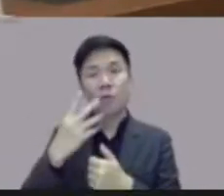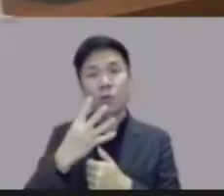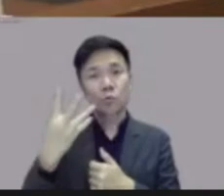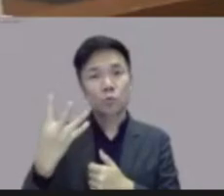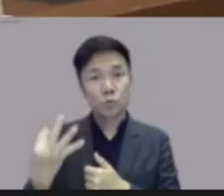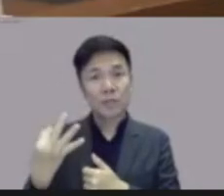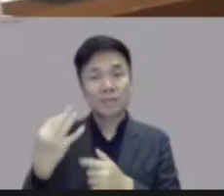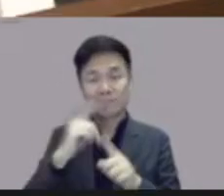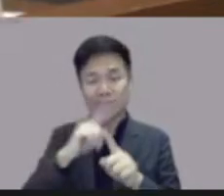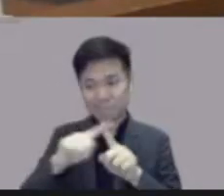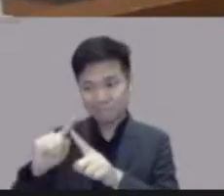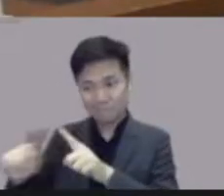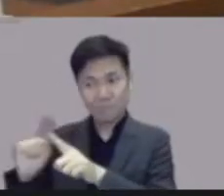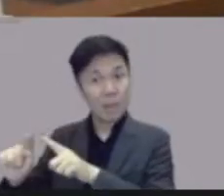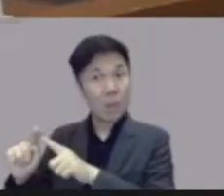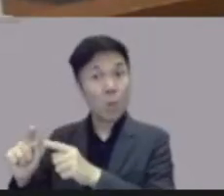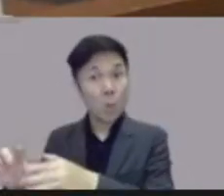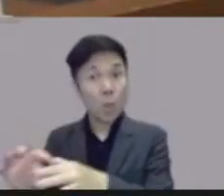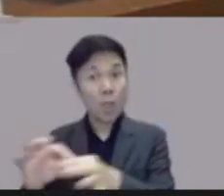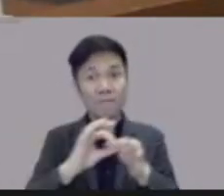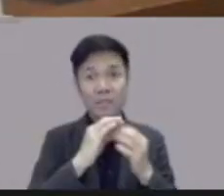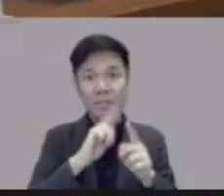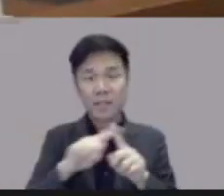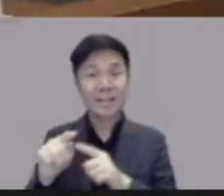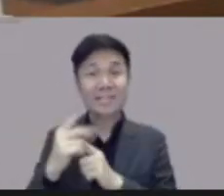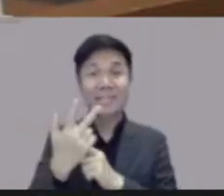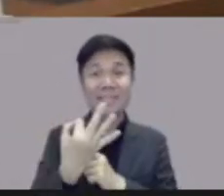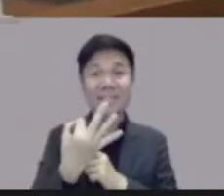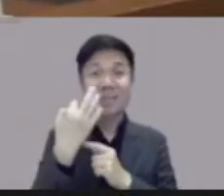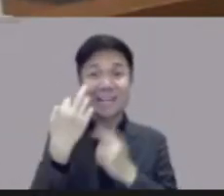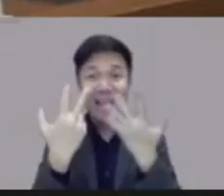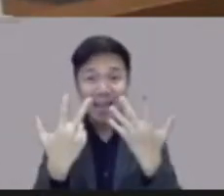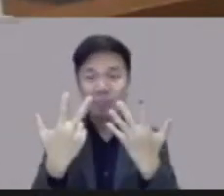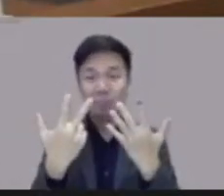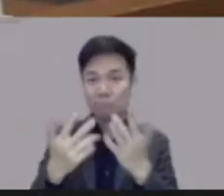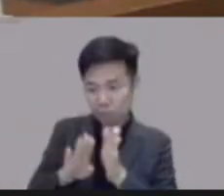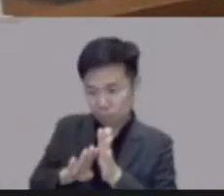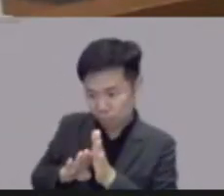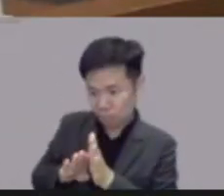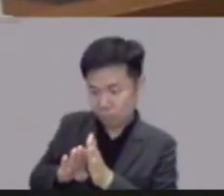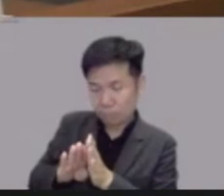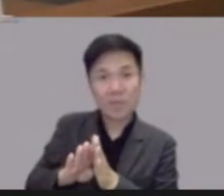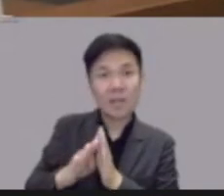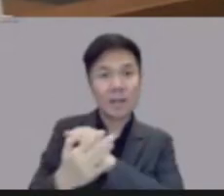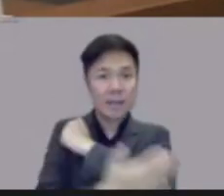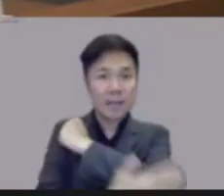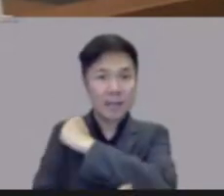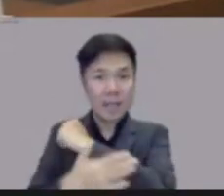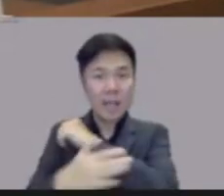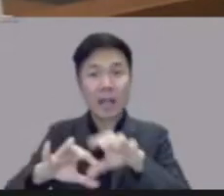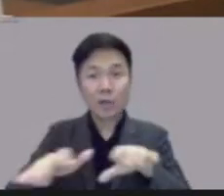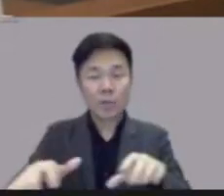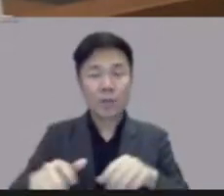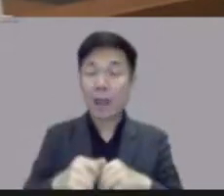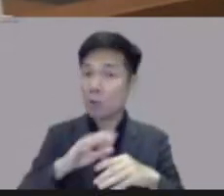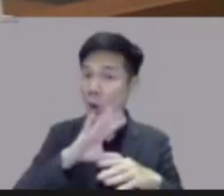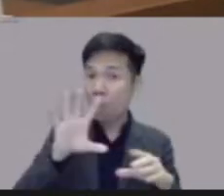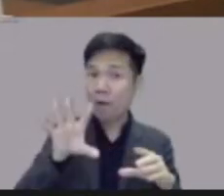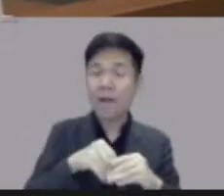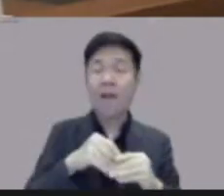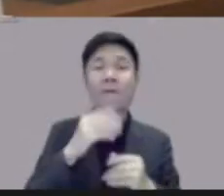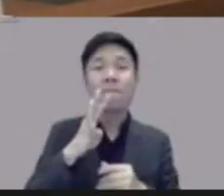38 developing countries and we have carried out more than 40 Projects on climate change